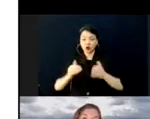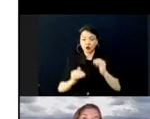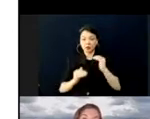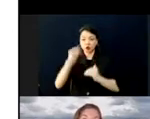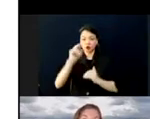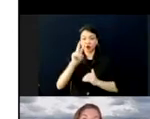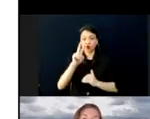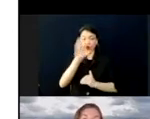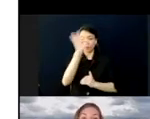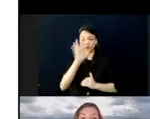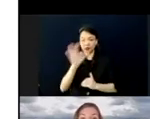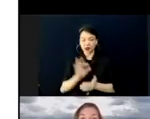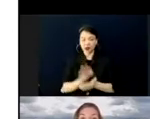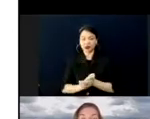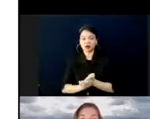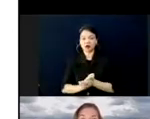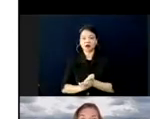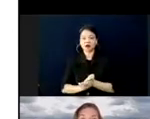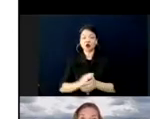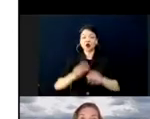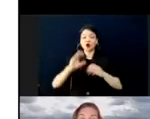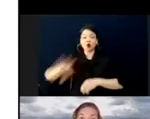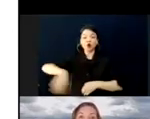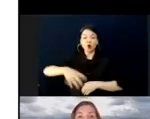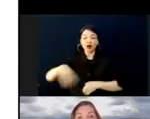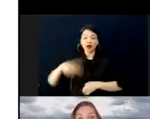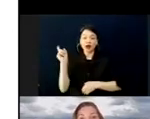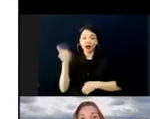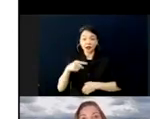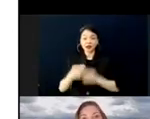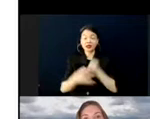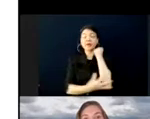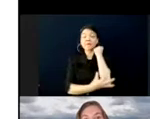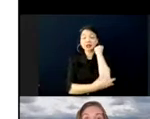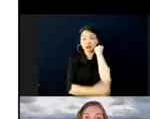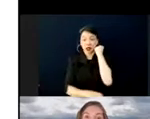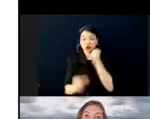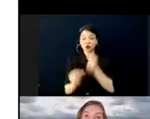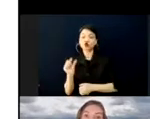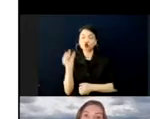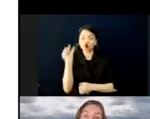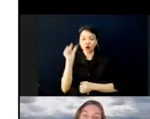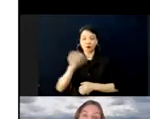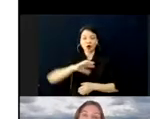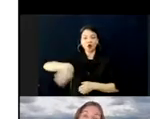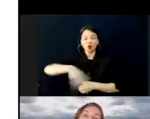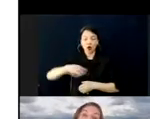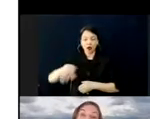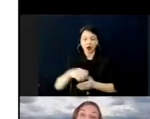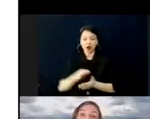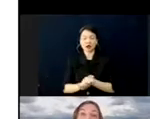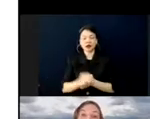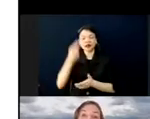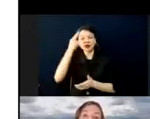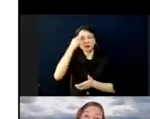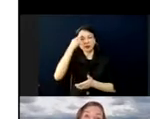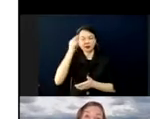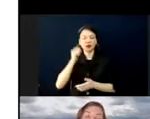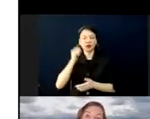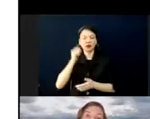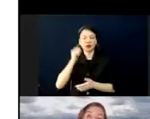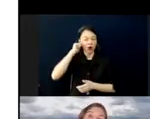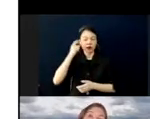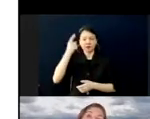of 6 years, especially benefiting female-headed households. So when we think about Indonesia's economic recovery and how to move out of